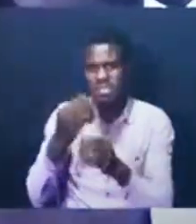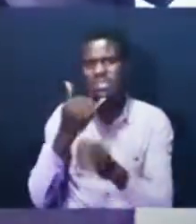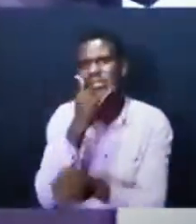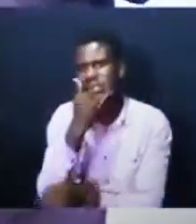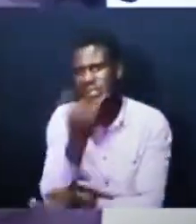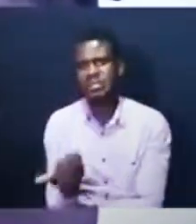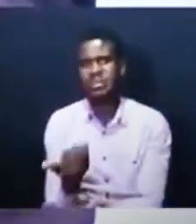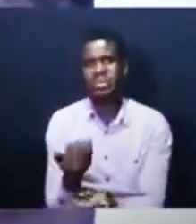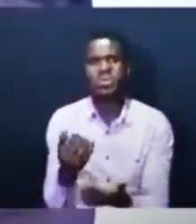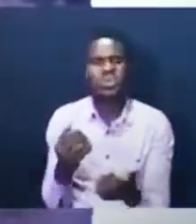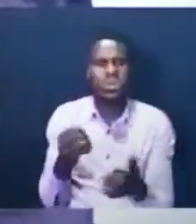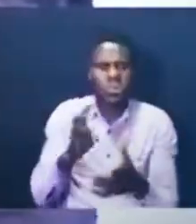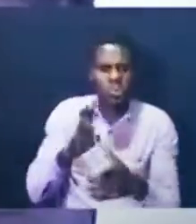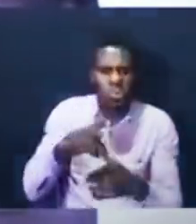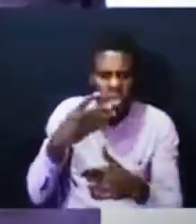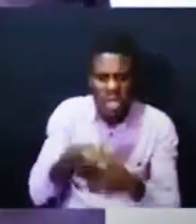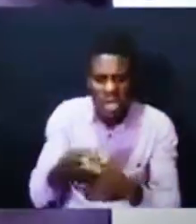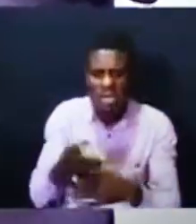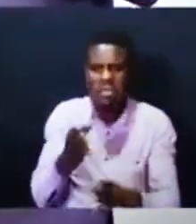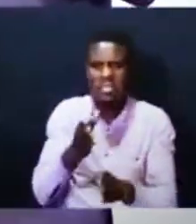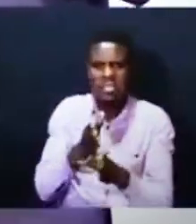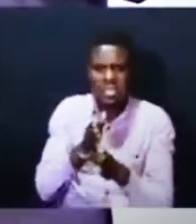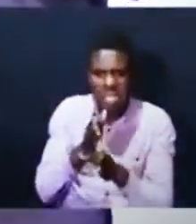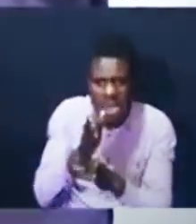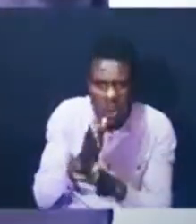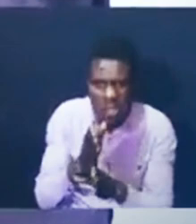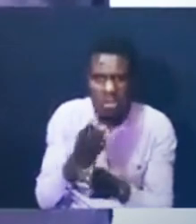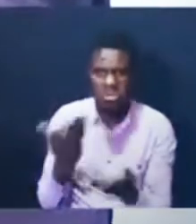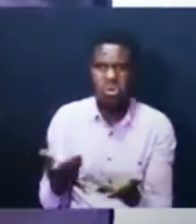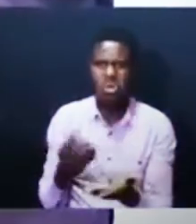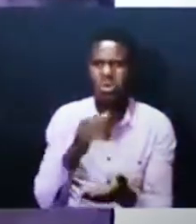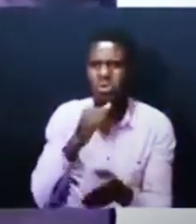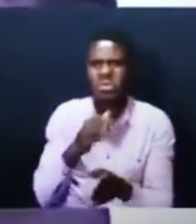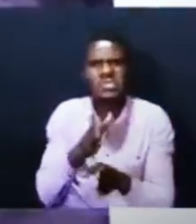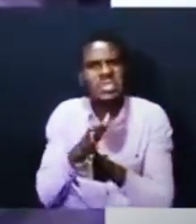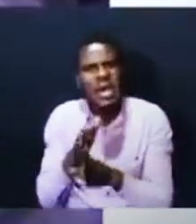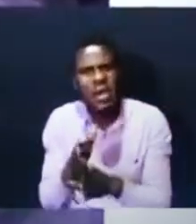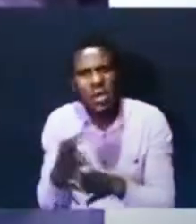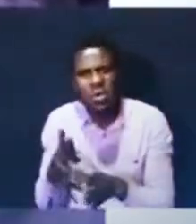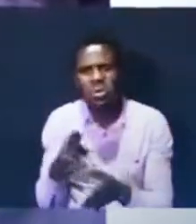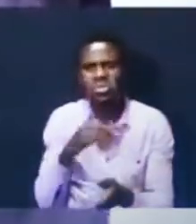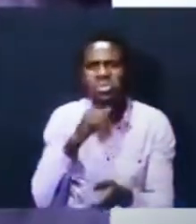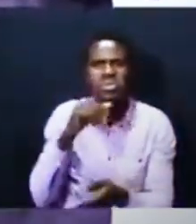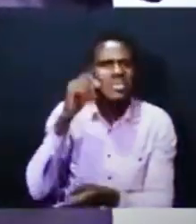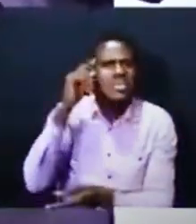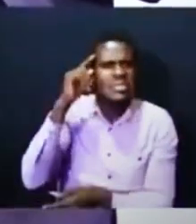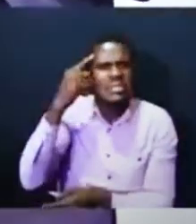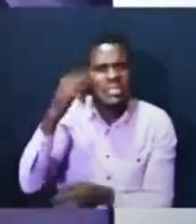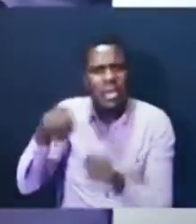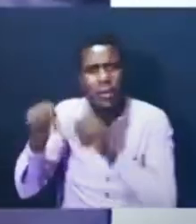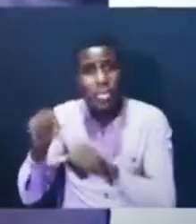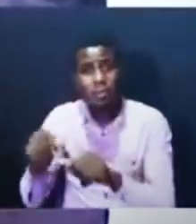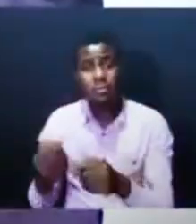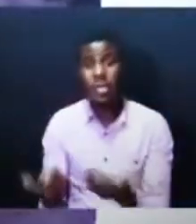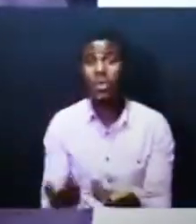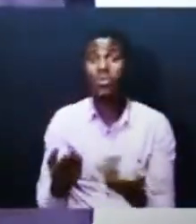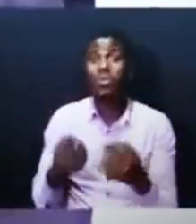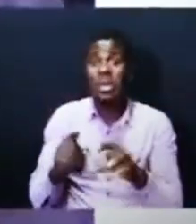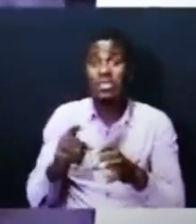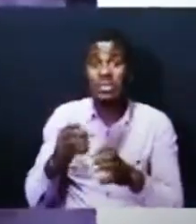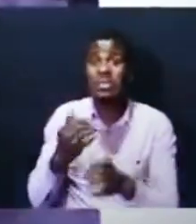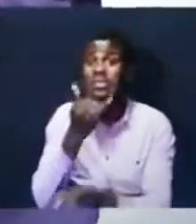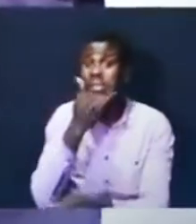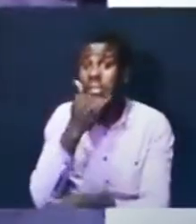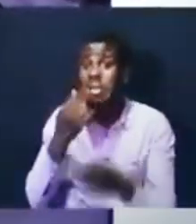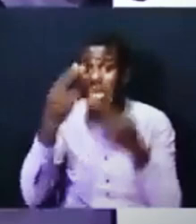whether directly, indirectly, or imaginary. When once the offense comes, you the perceived